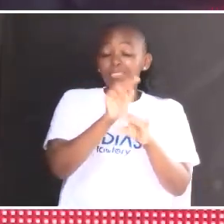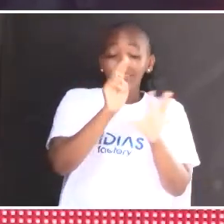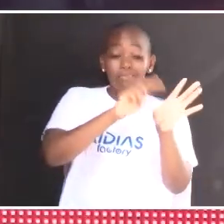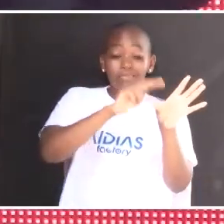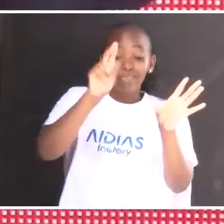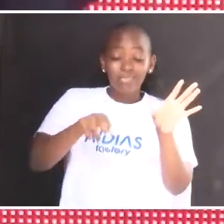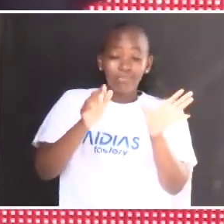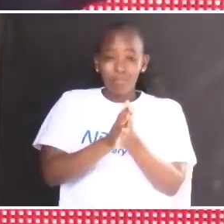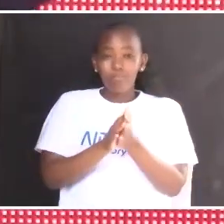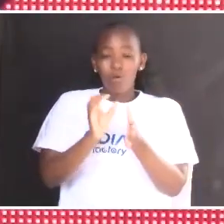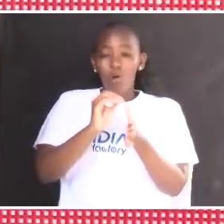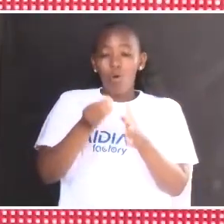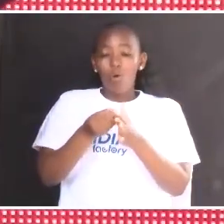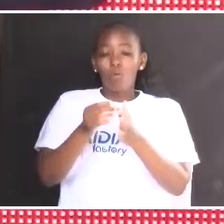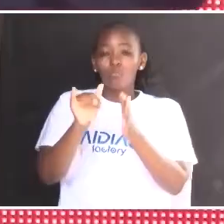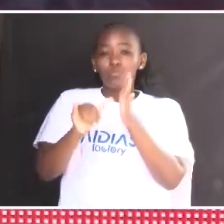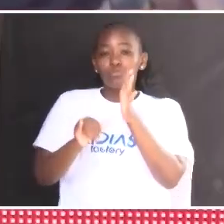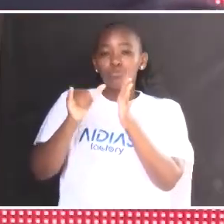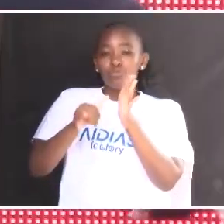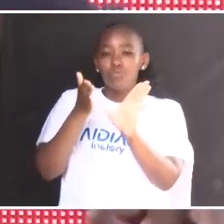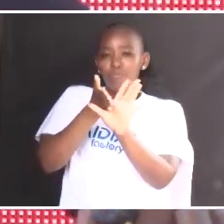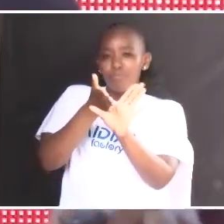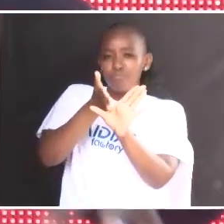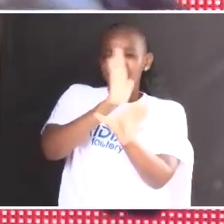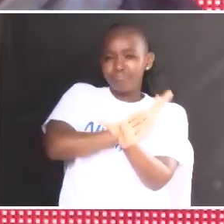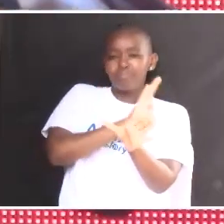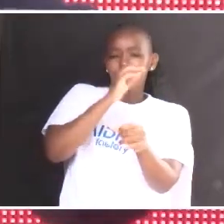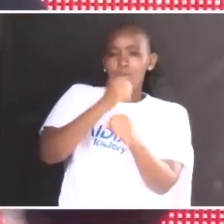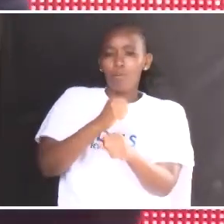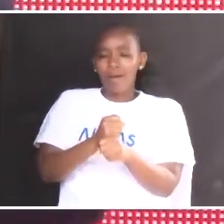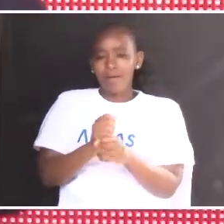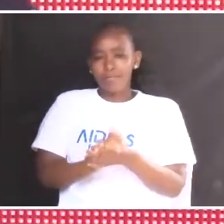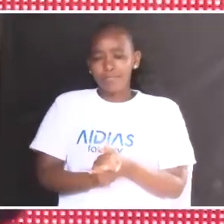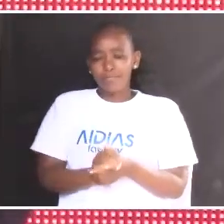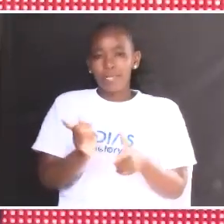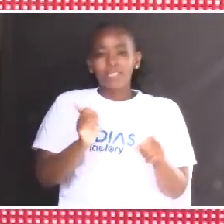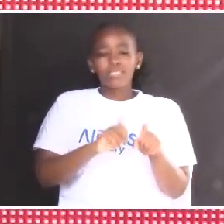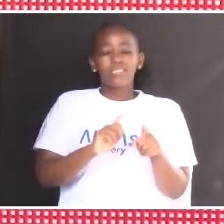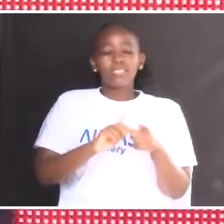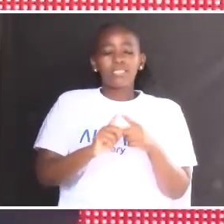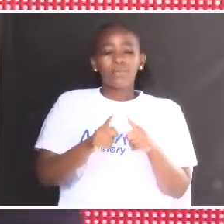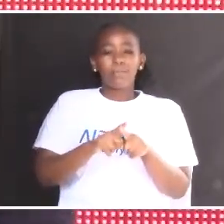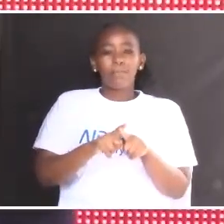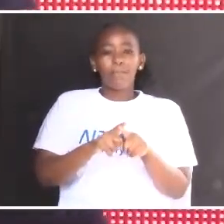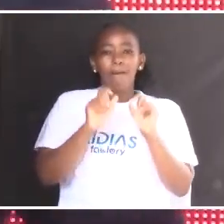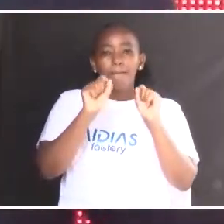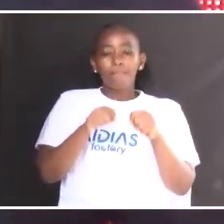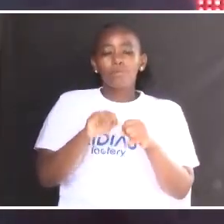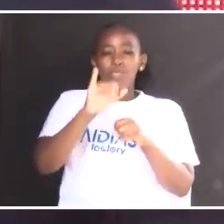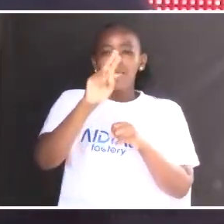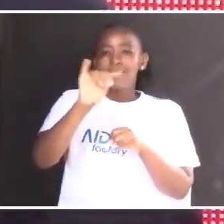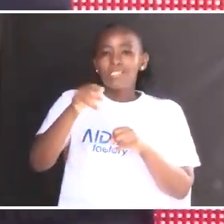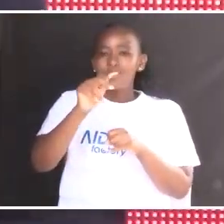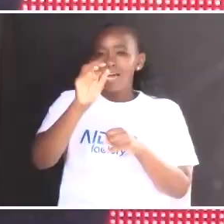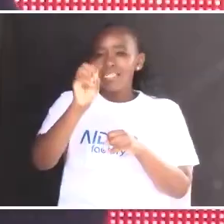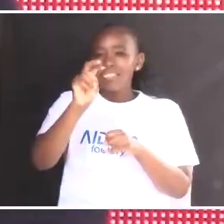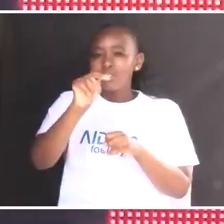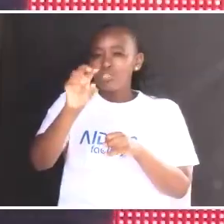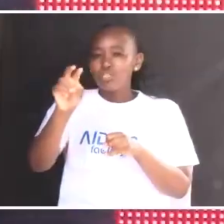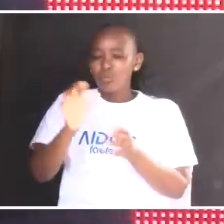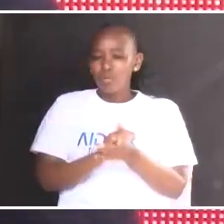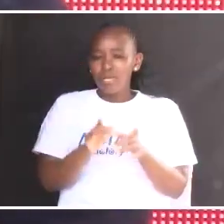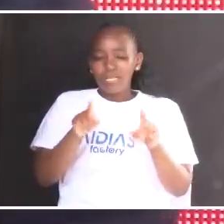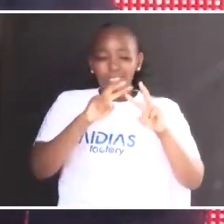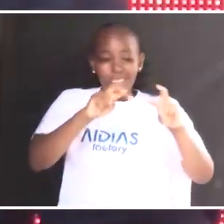YouTube, where that work will be taken down. Apart from that, you can prevent them by injunctive reliefs, and you can seek